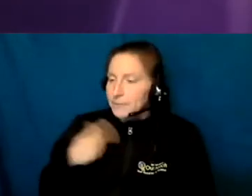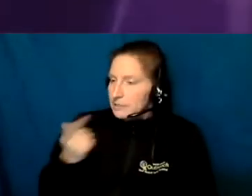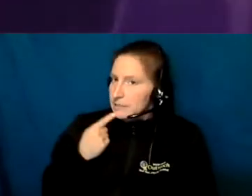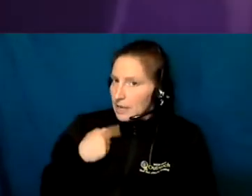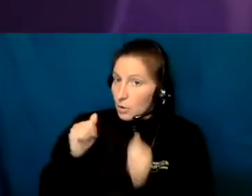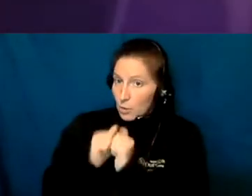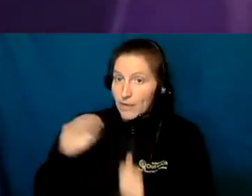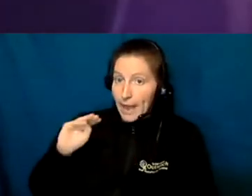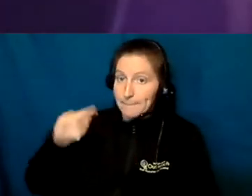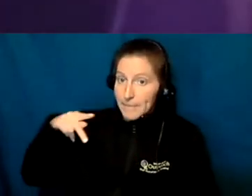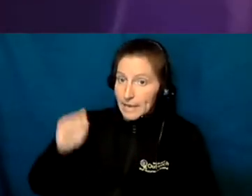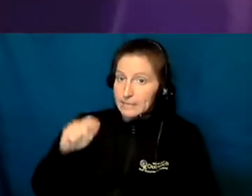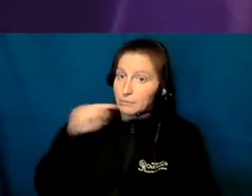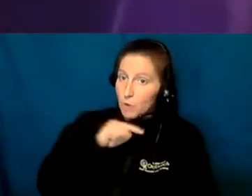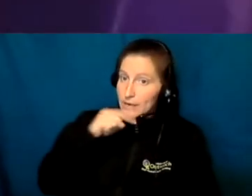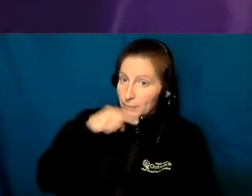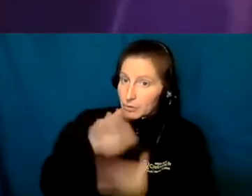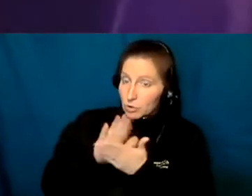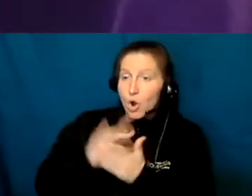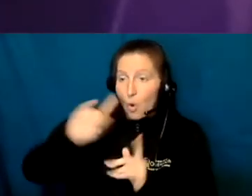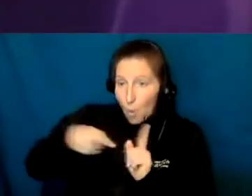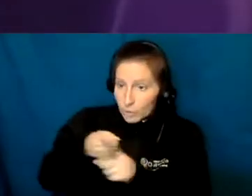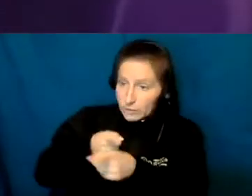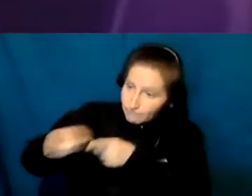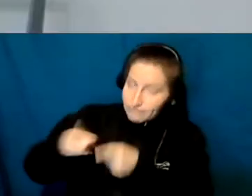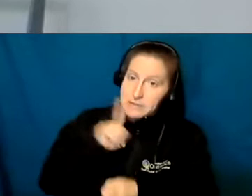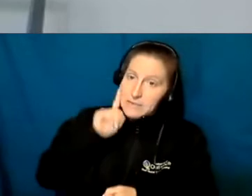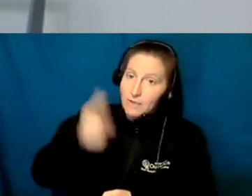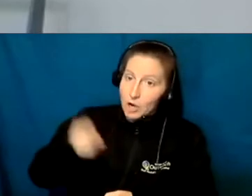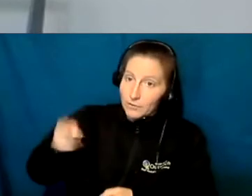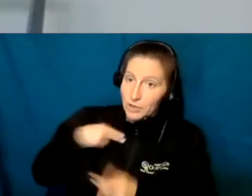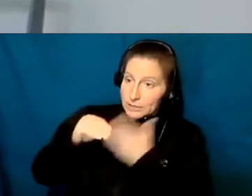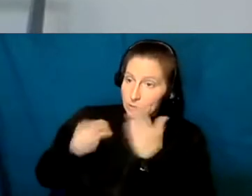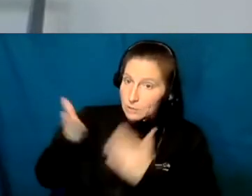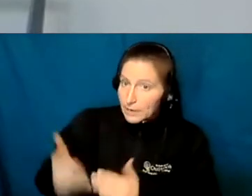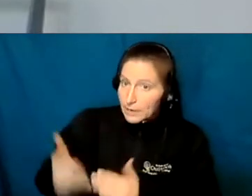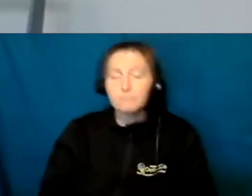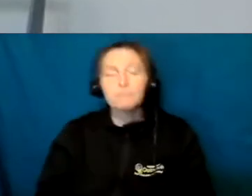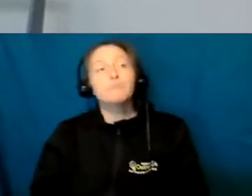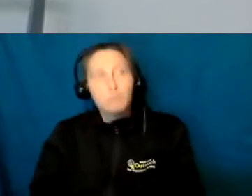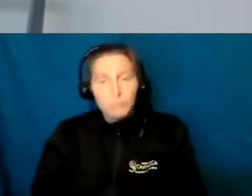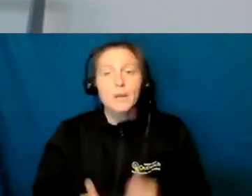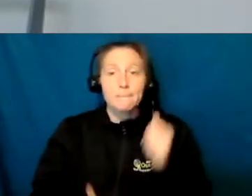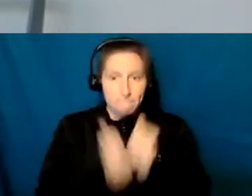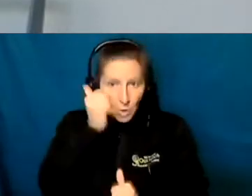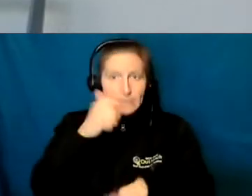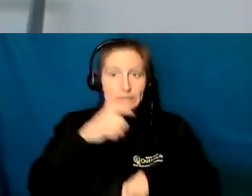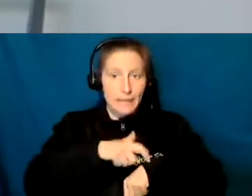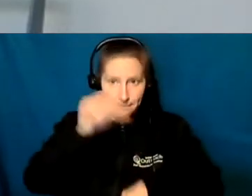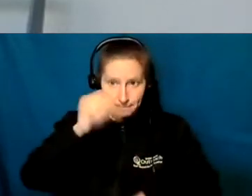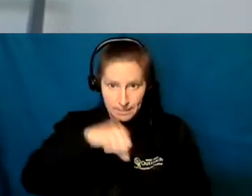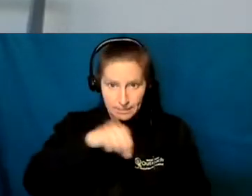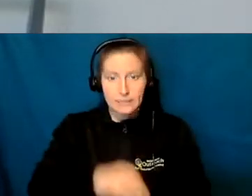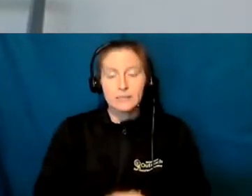So do you only work with the deaf and hard of hearing students there? The majority of the time that's what I'm doing, but